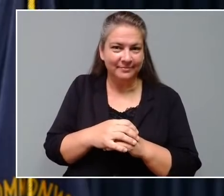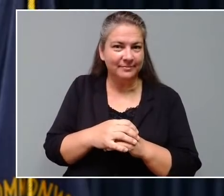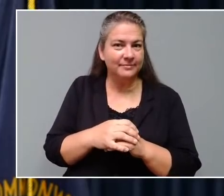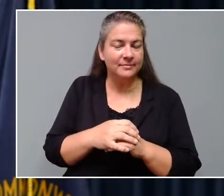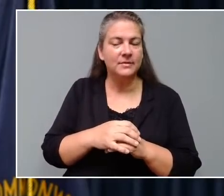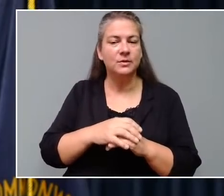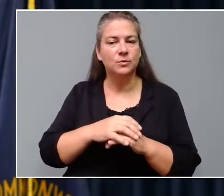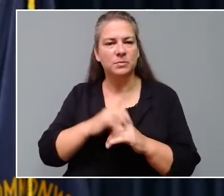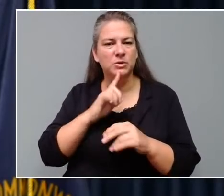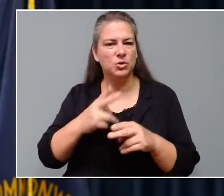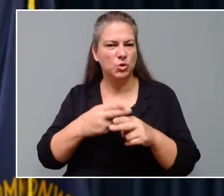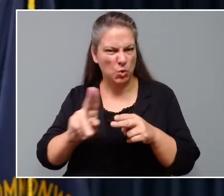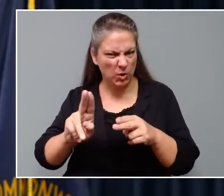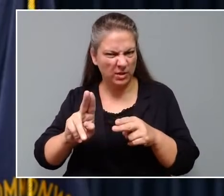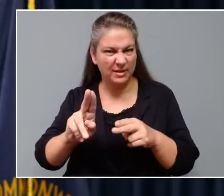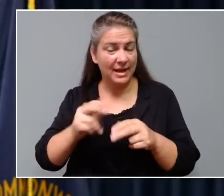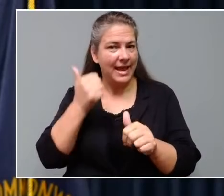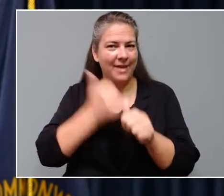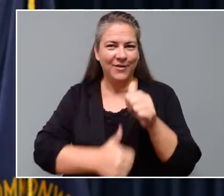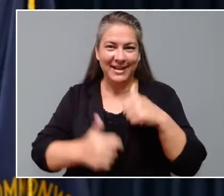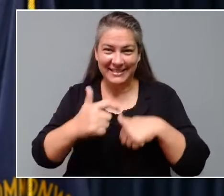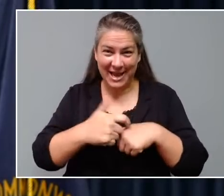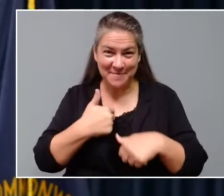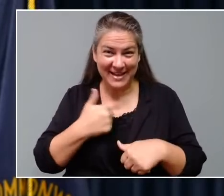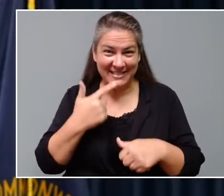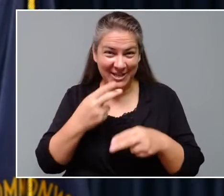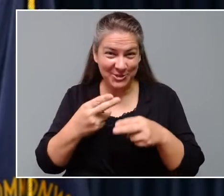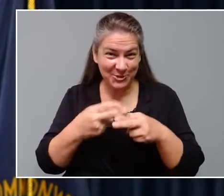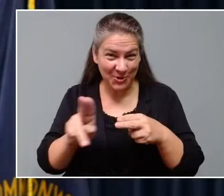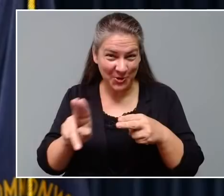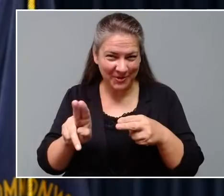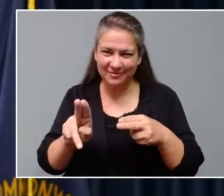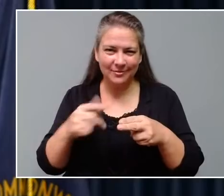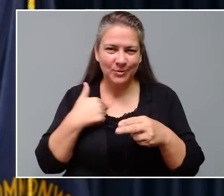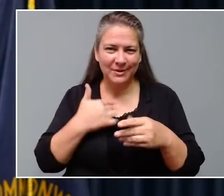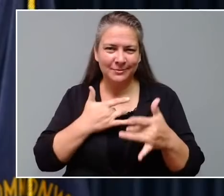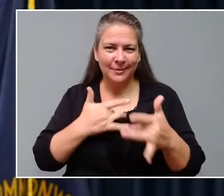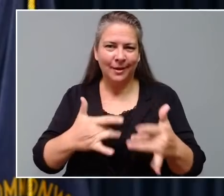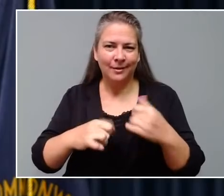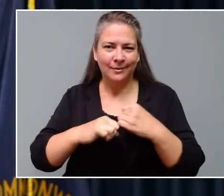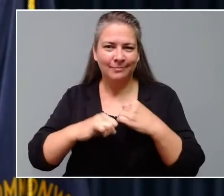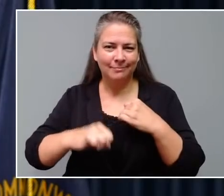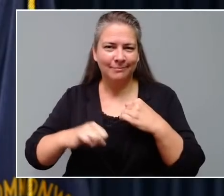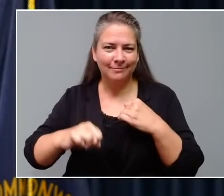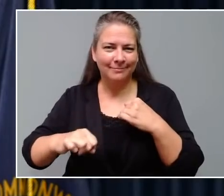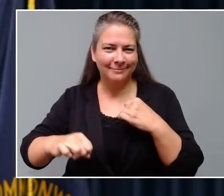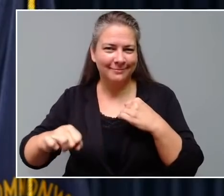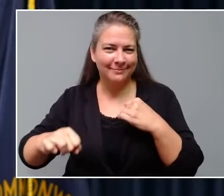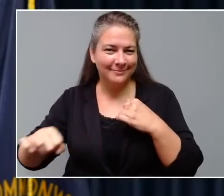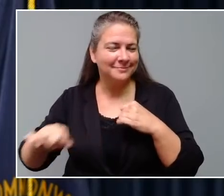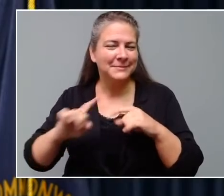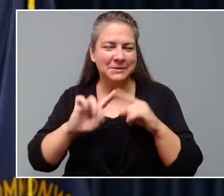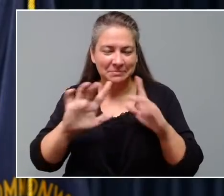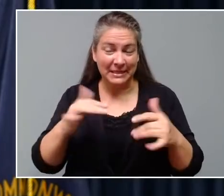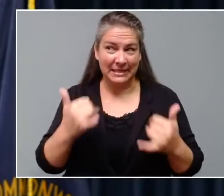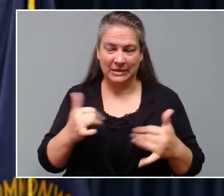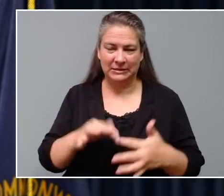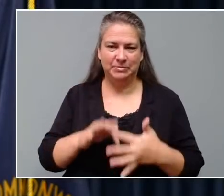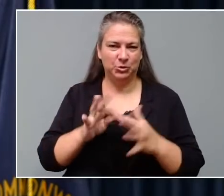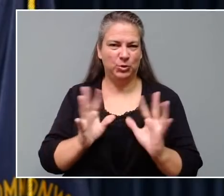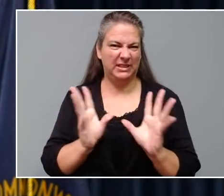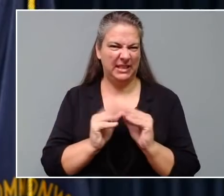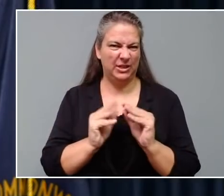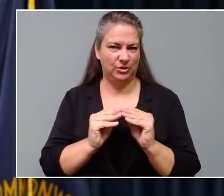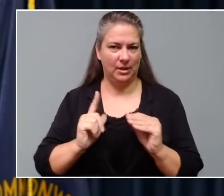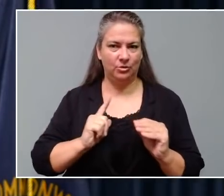fairly short, though every time I say that, we run long. But we have a special session going on right now here in